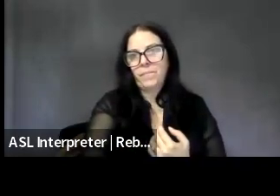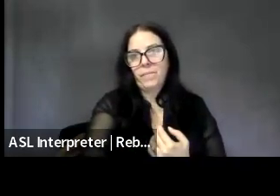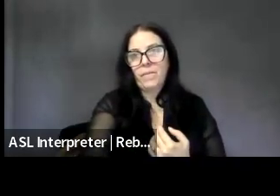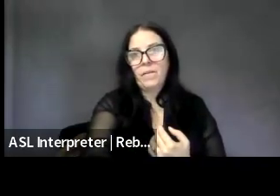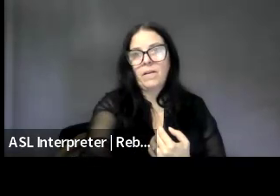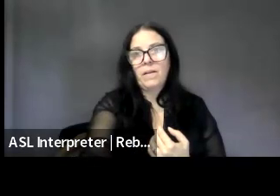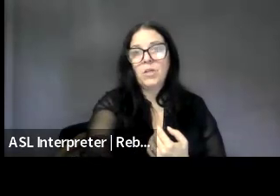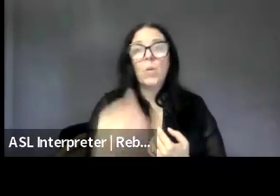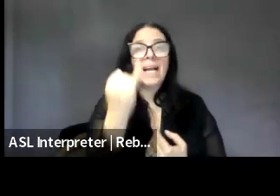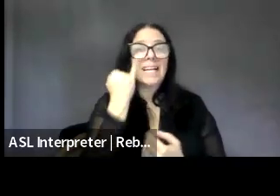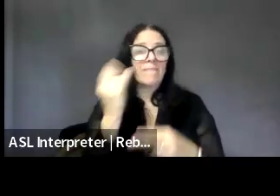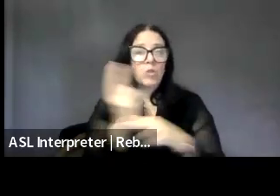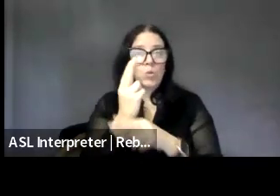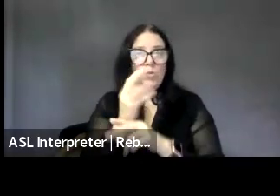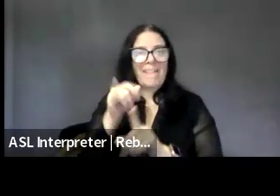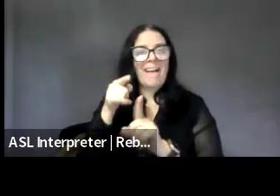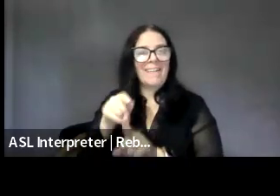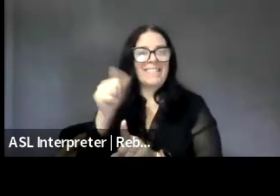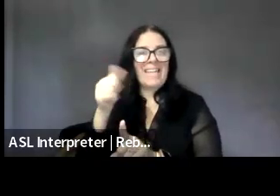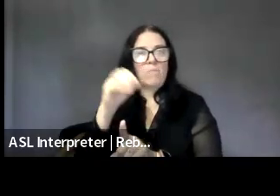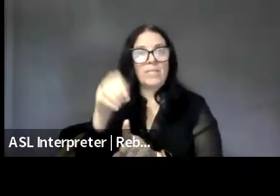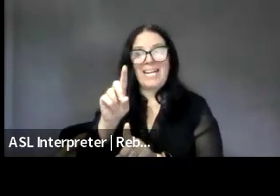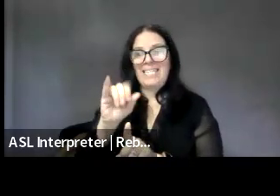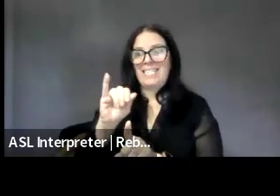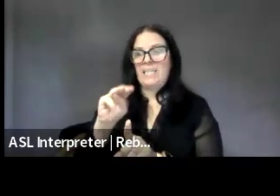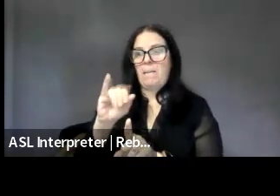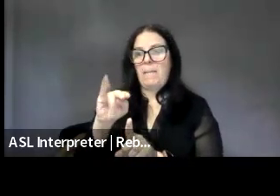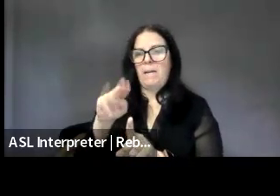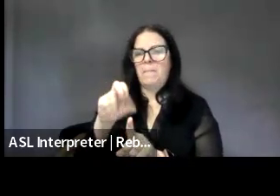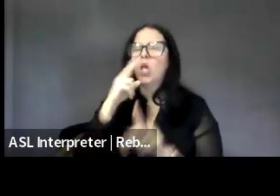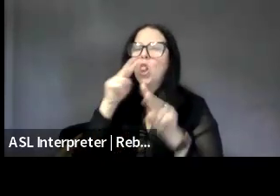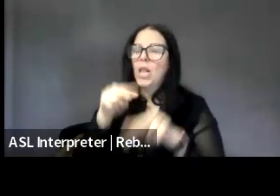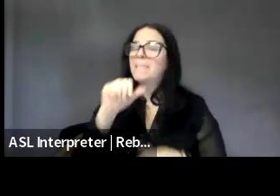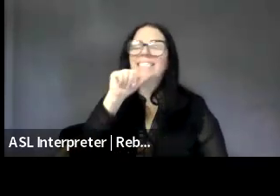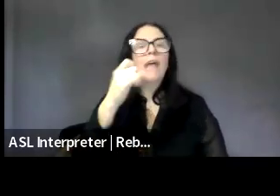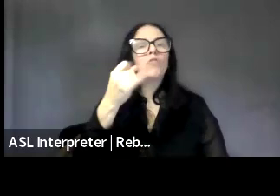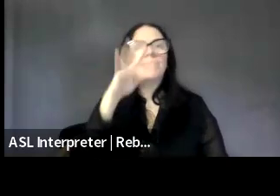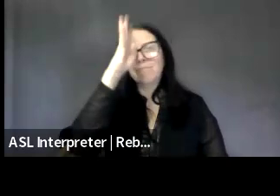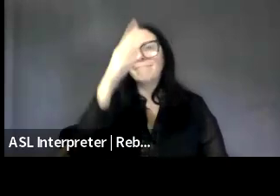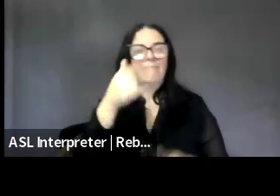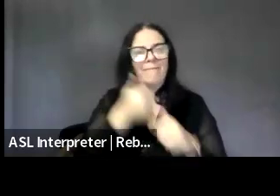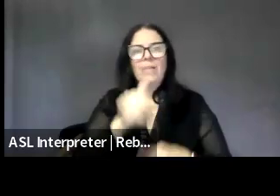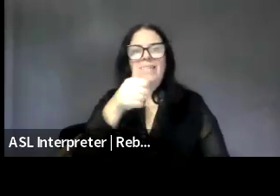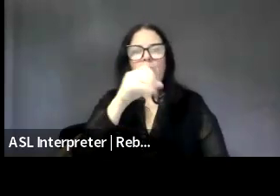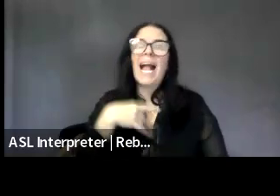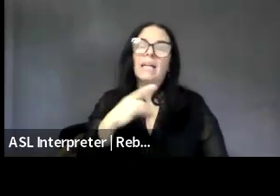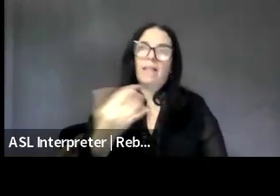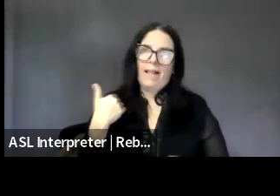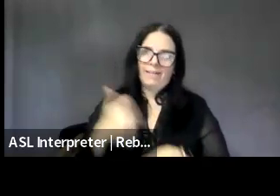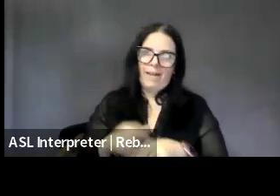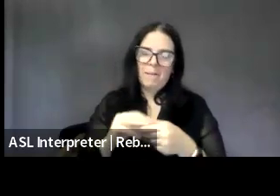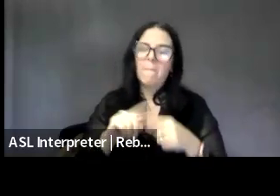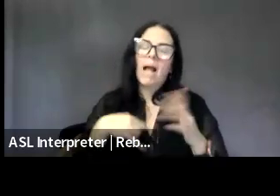minimis, make sure you look at that, because the 10% is not a flat 10%. I told you all this last time, but I'm going to repeat